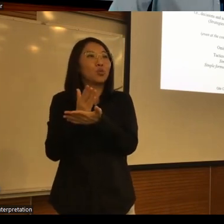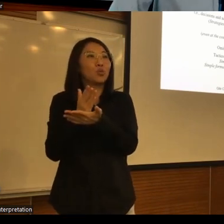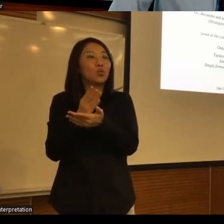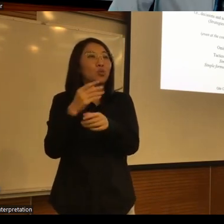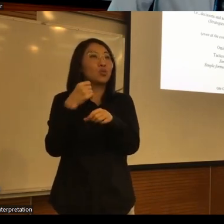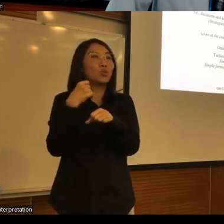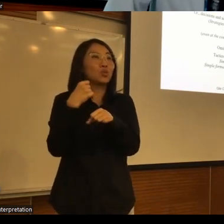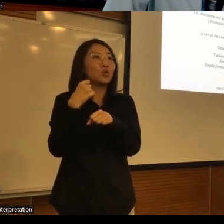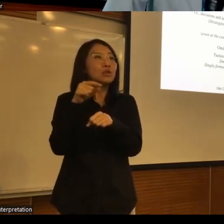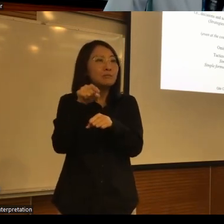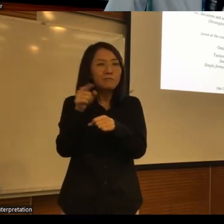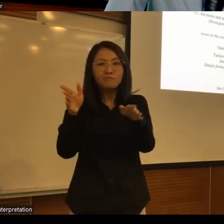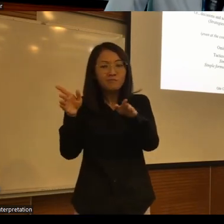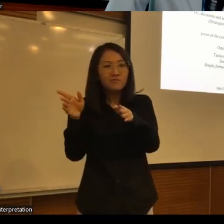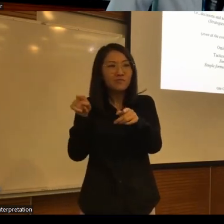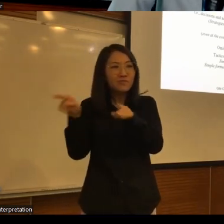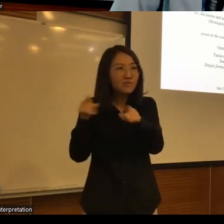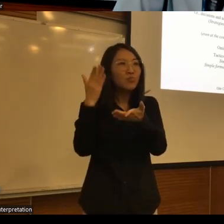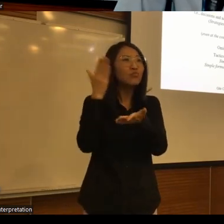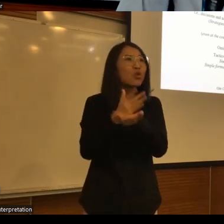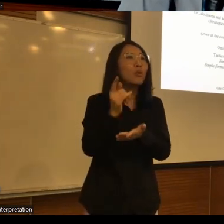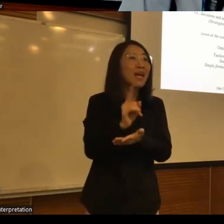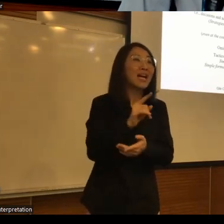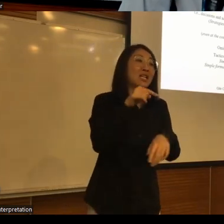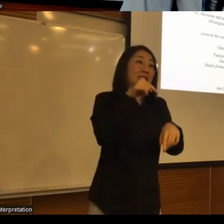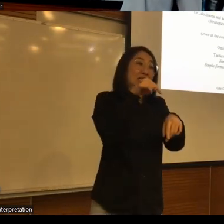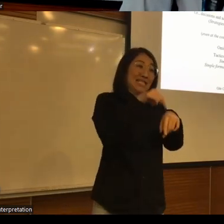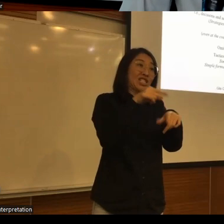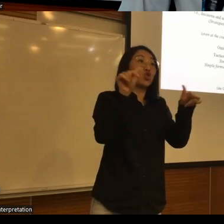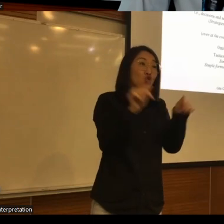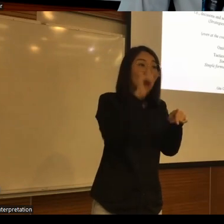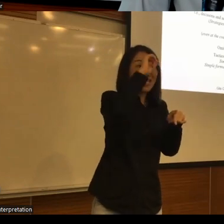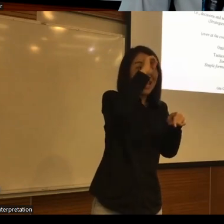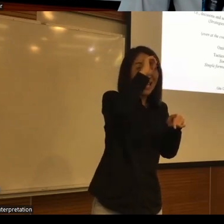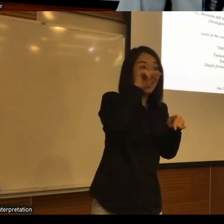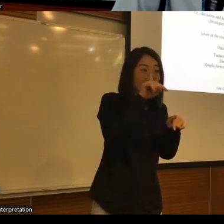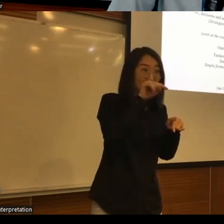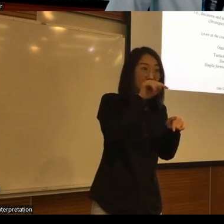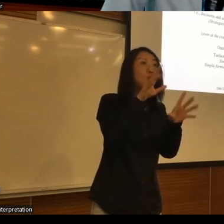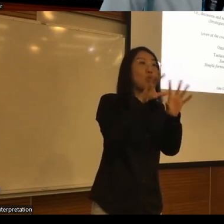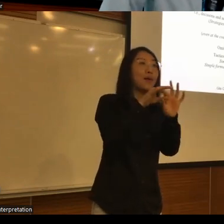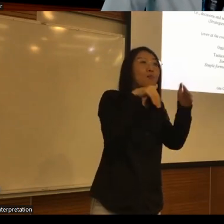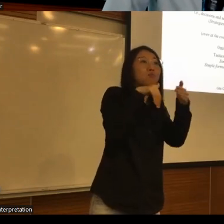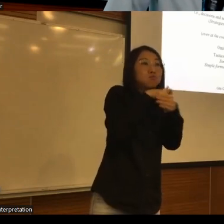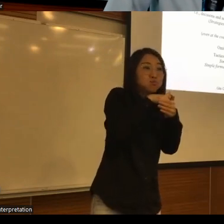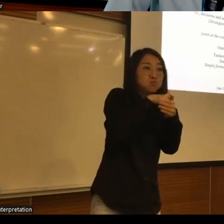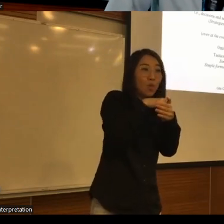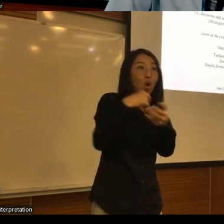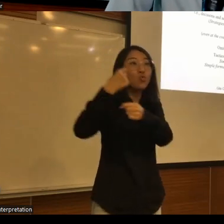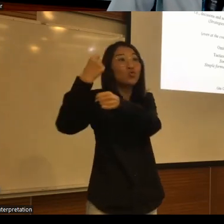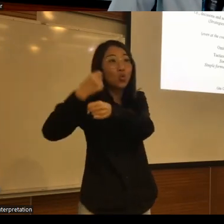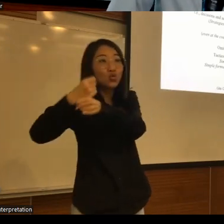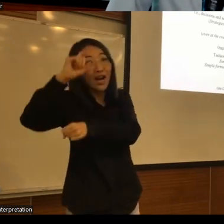you. Yes, indeed. Short-term memory refers to storage. Working memory refers